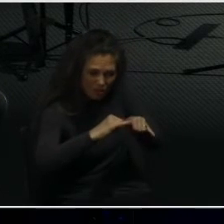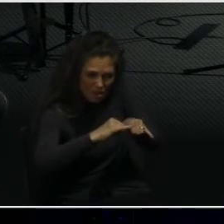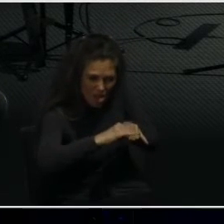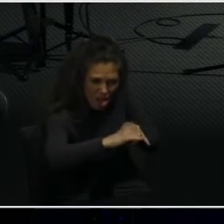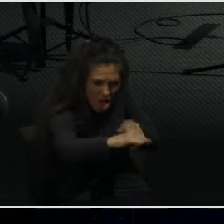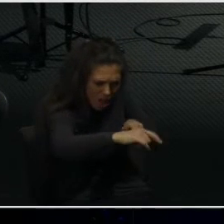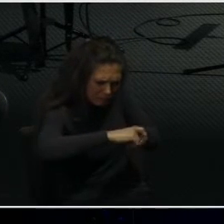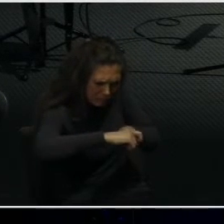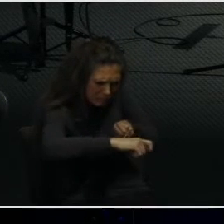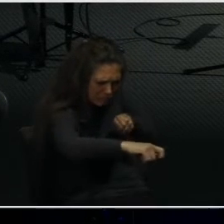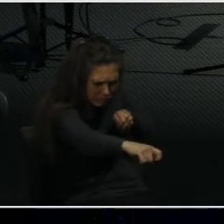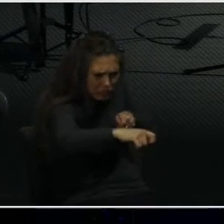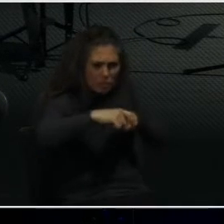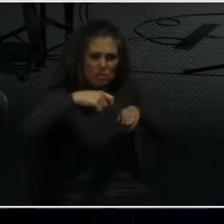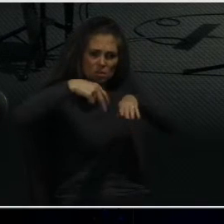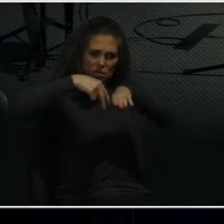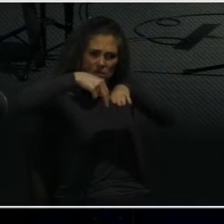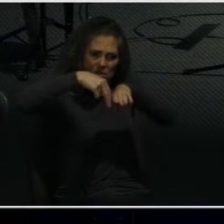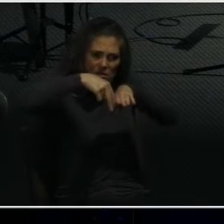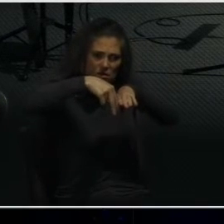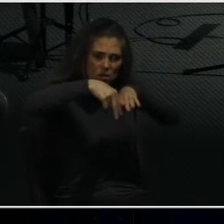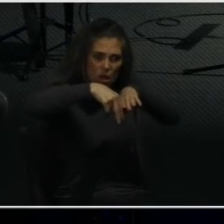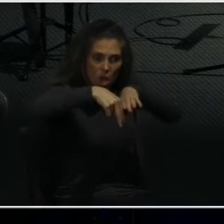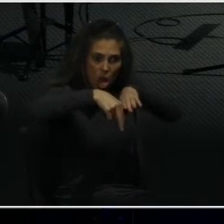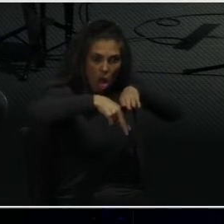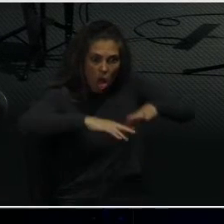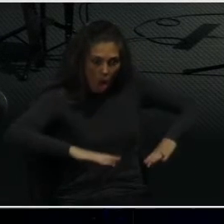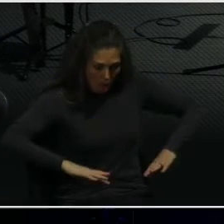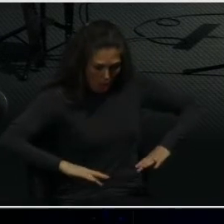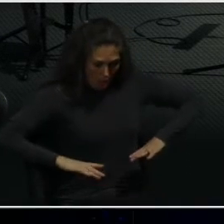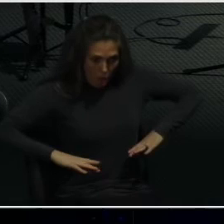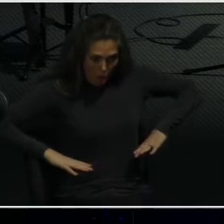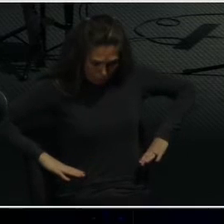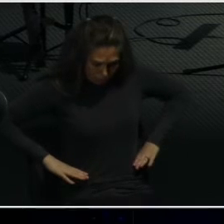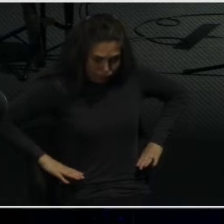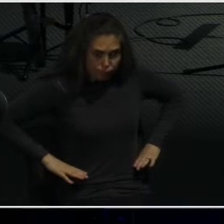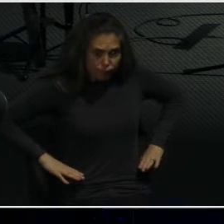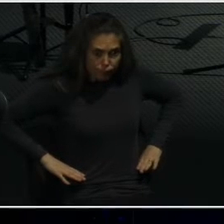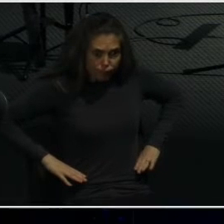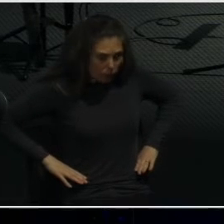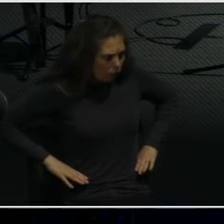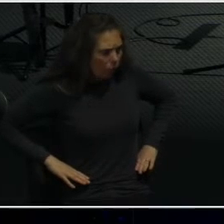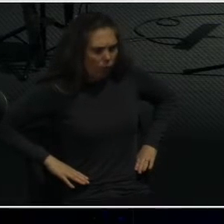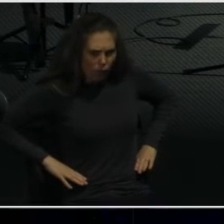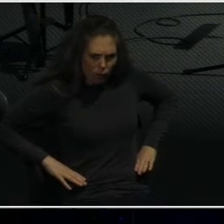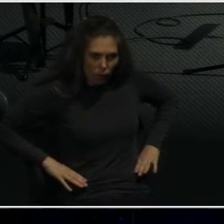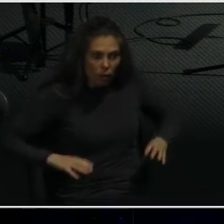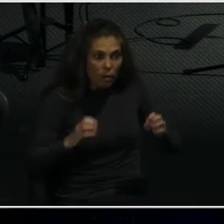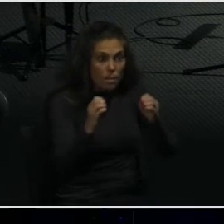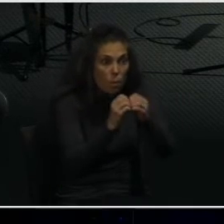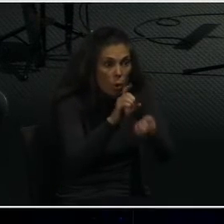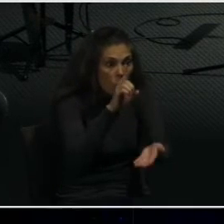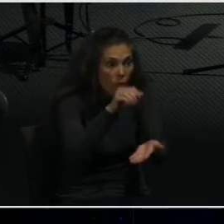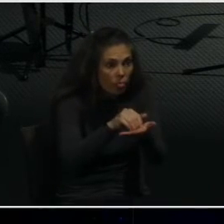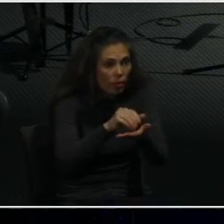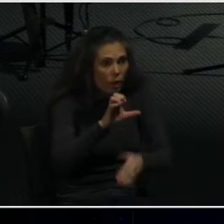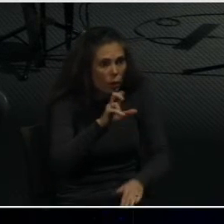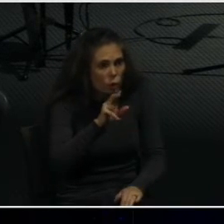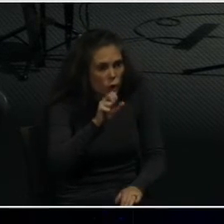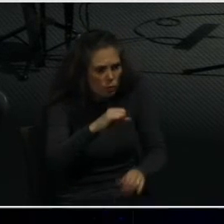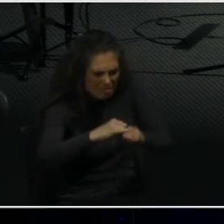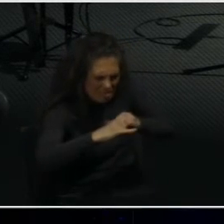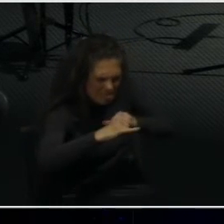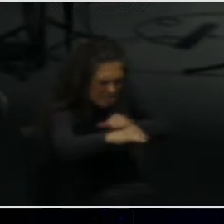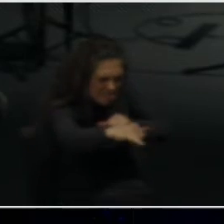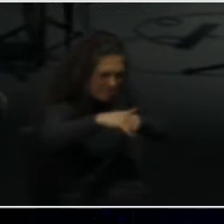in, a river that could not be passed through. And he said to me, "Son of man, have you seen this?" Then